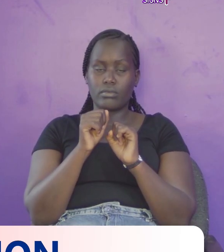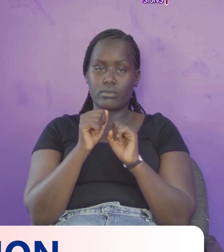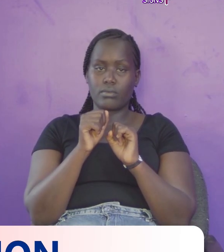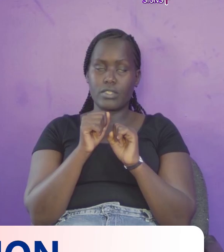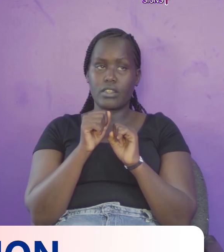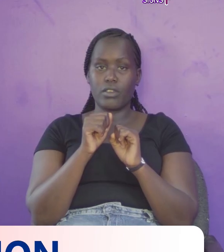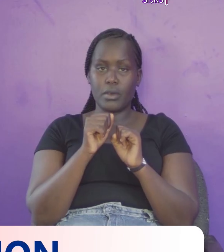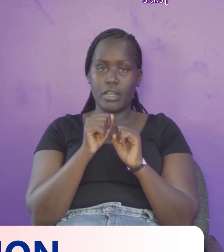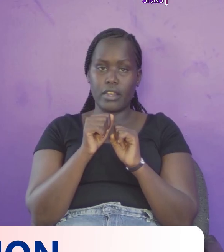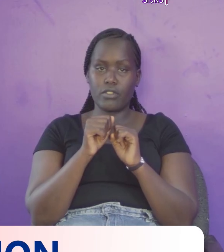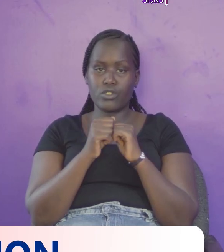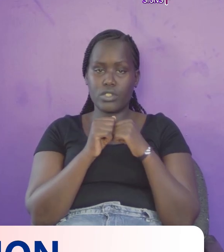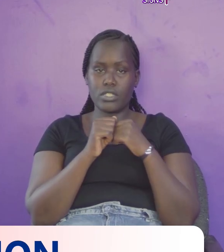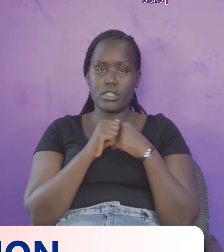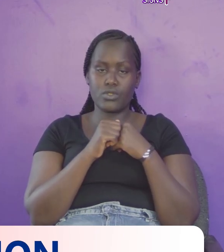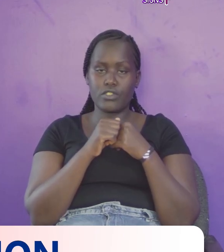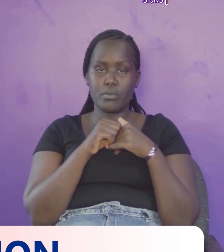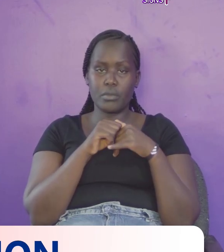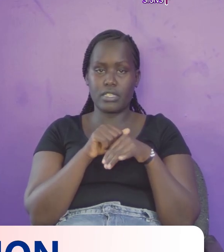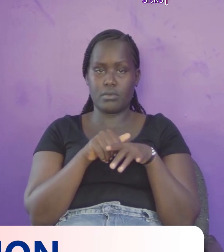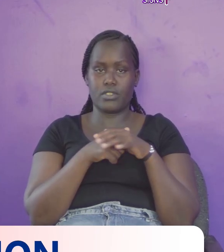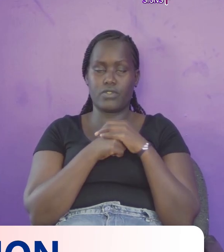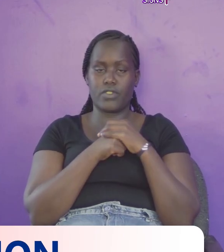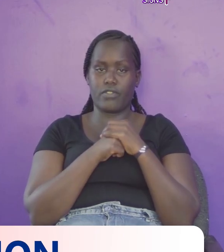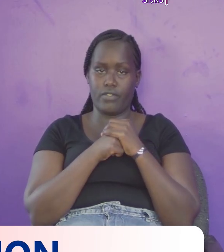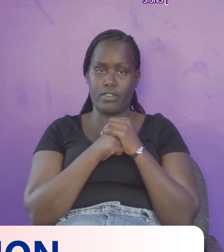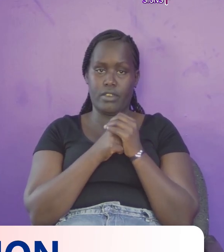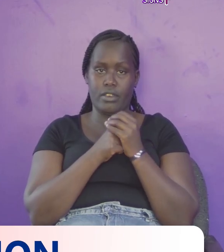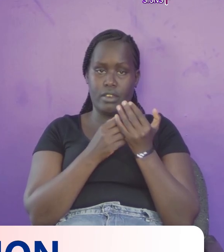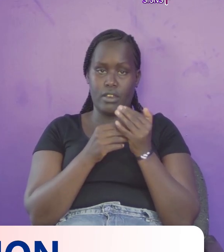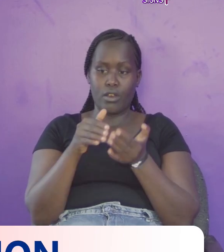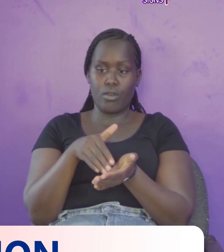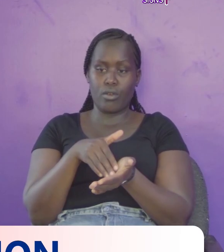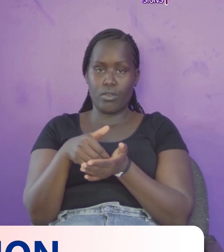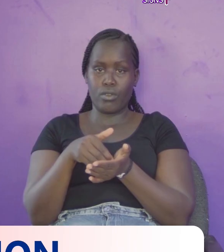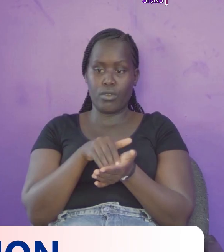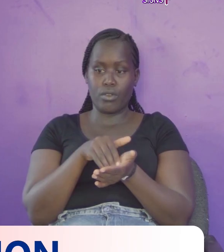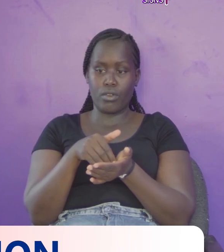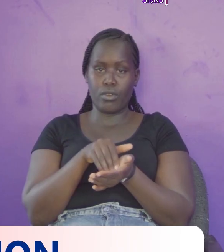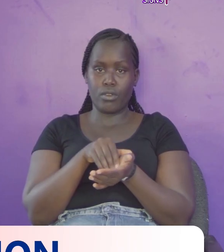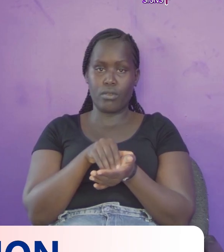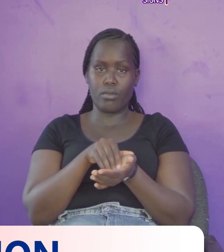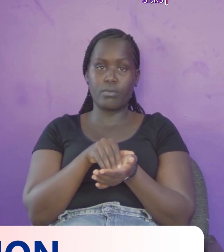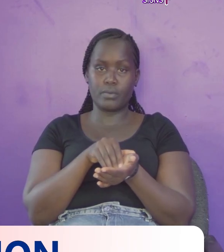wamezunguka president, they should not be the hindrance to the weak gaining justice.